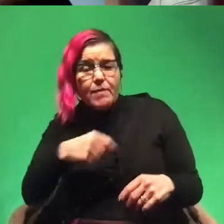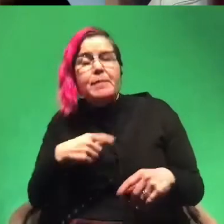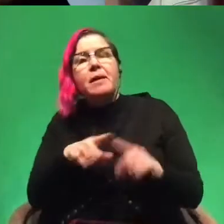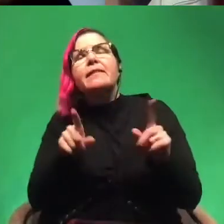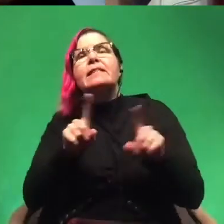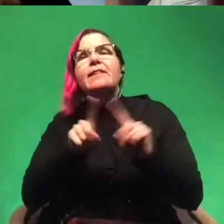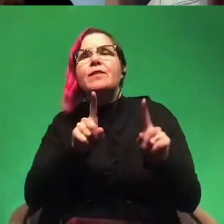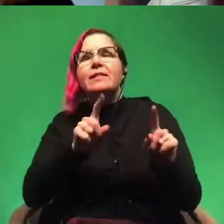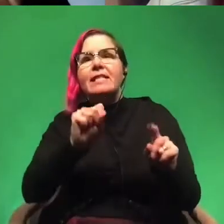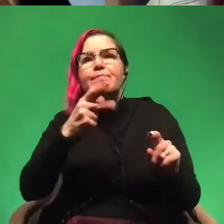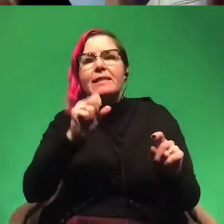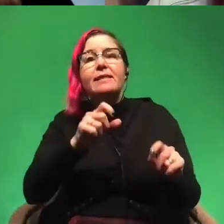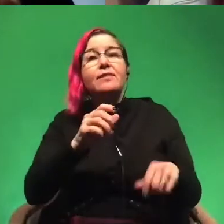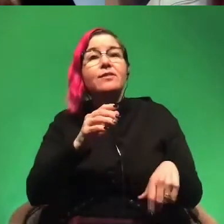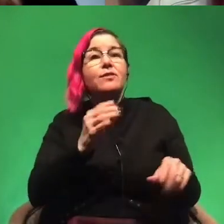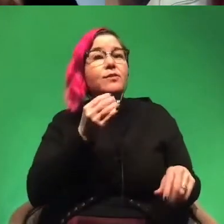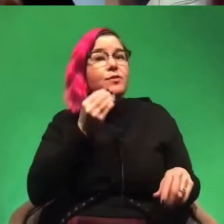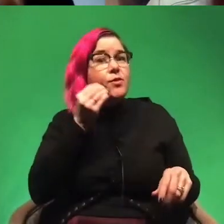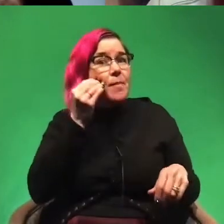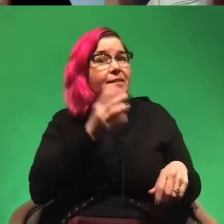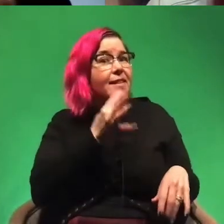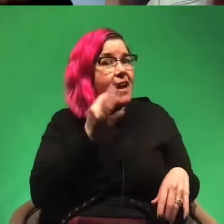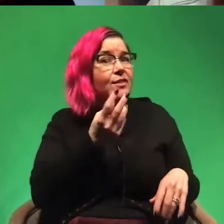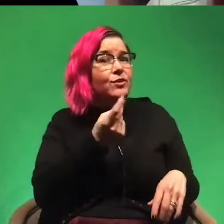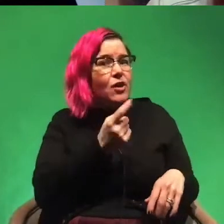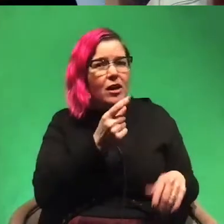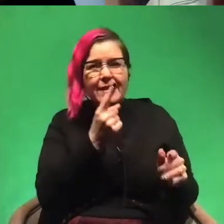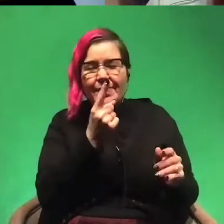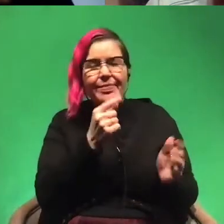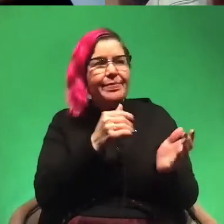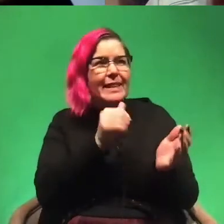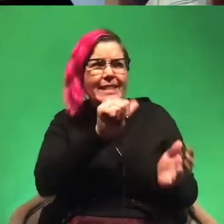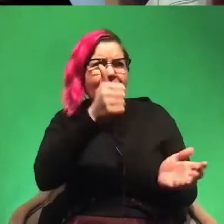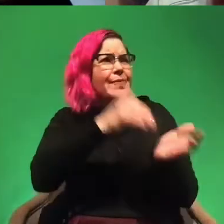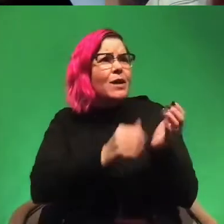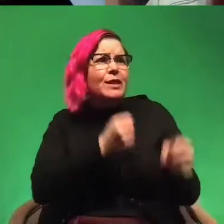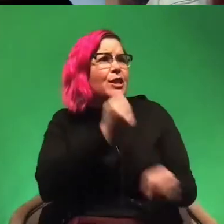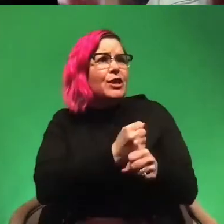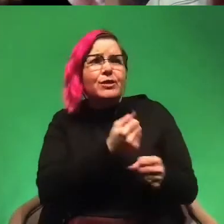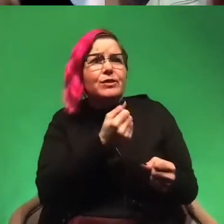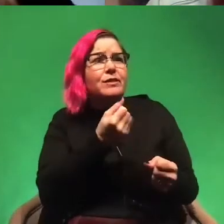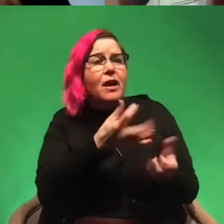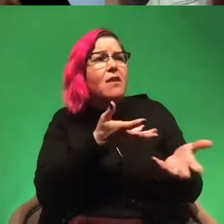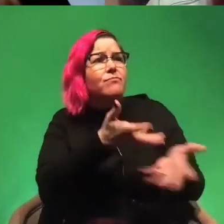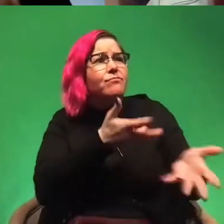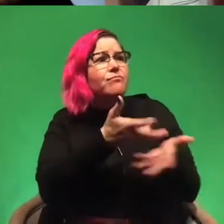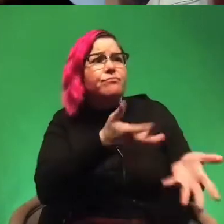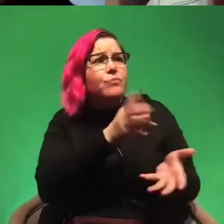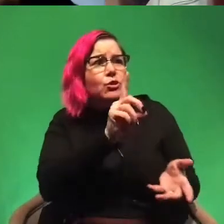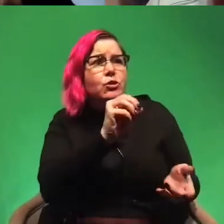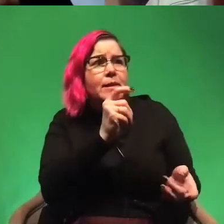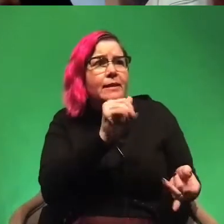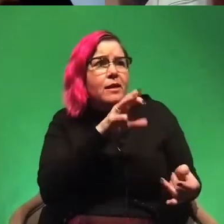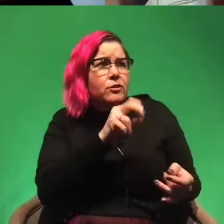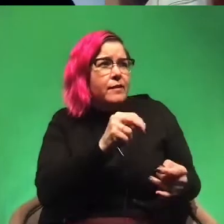two species is domestic cats, domestic dogs, we're talking about thousands of years, 10,000 years of domestication for cats, and